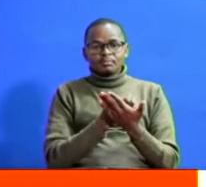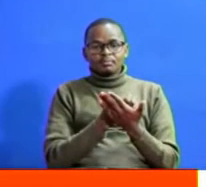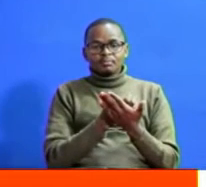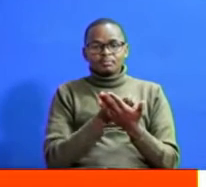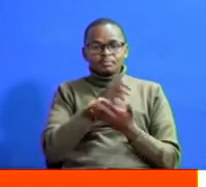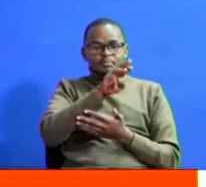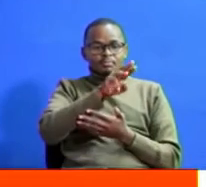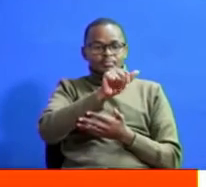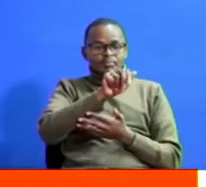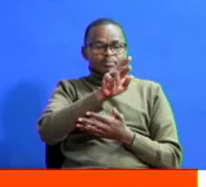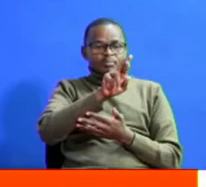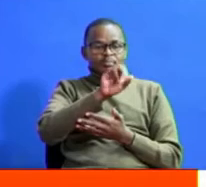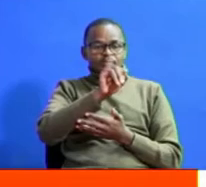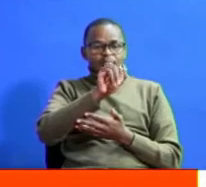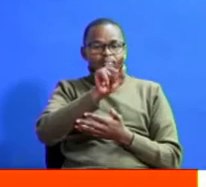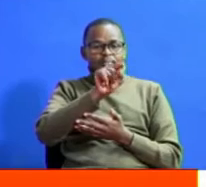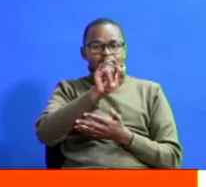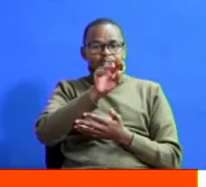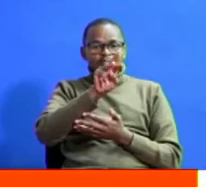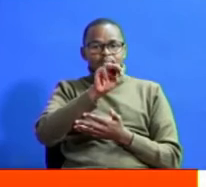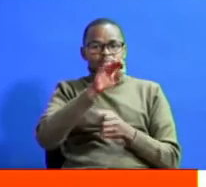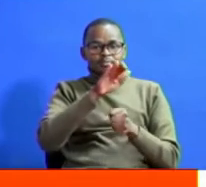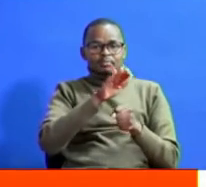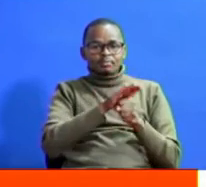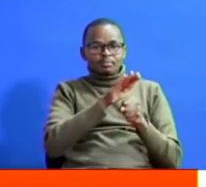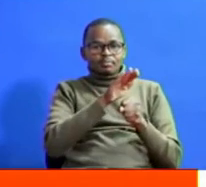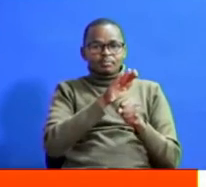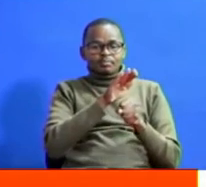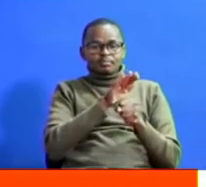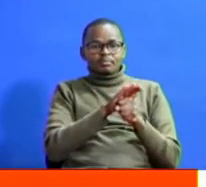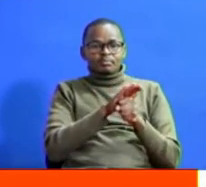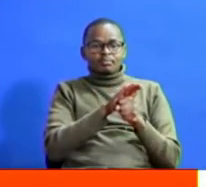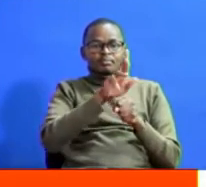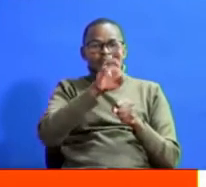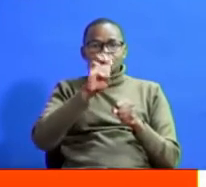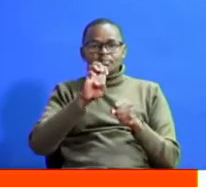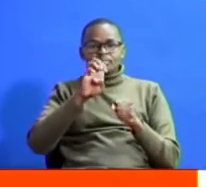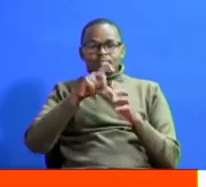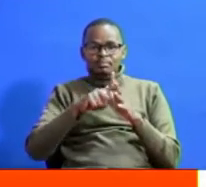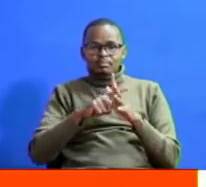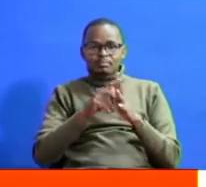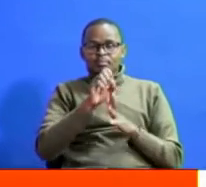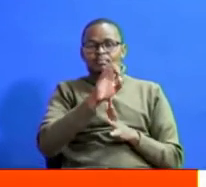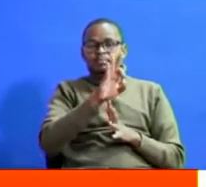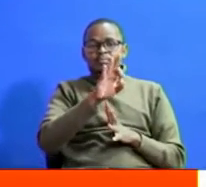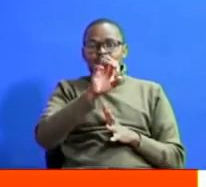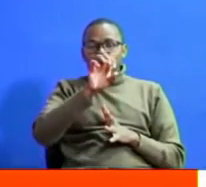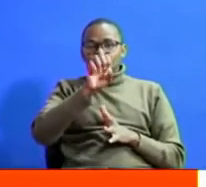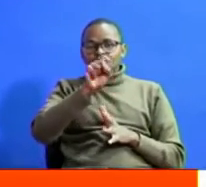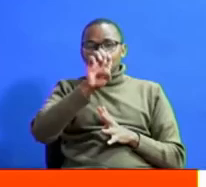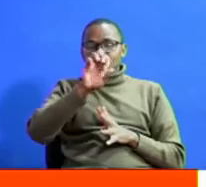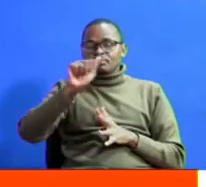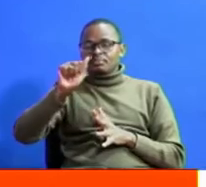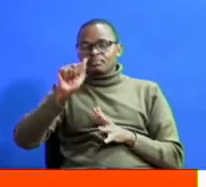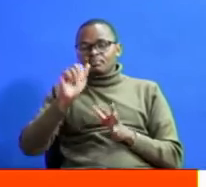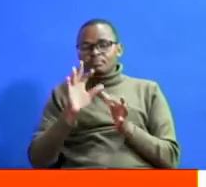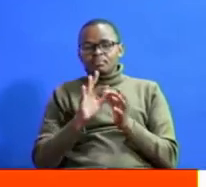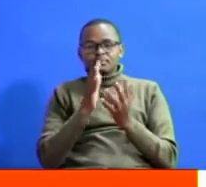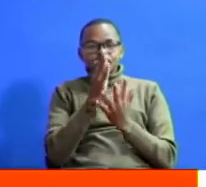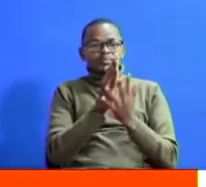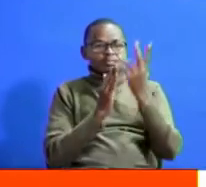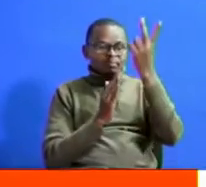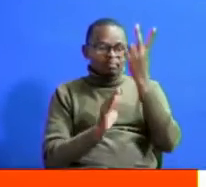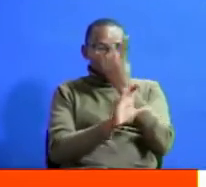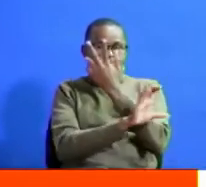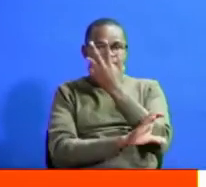maritime affairs, especially the re-establishment of sea routes and links between our two